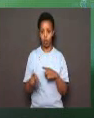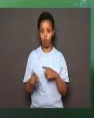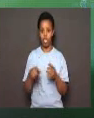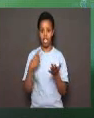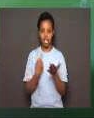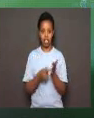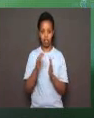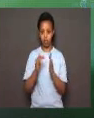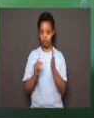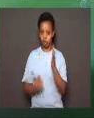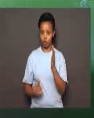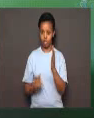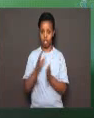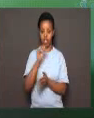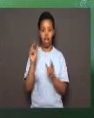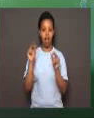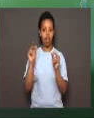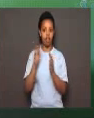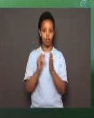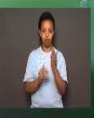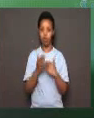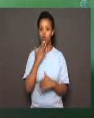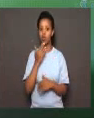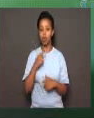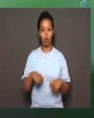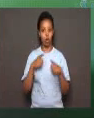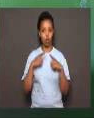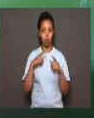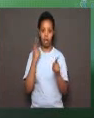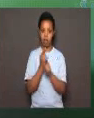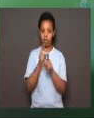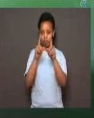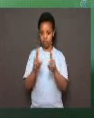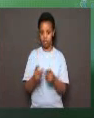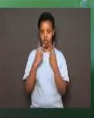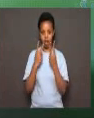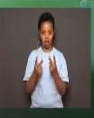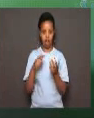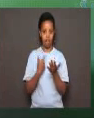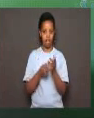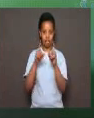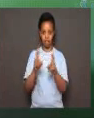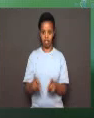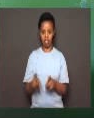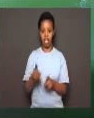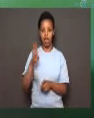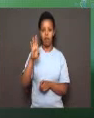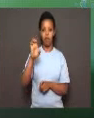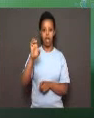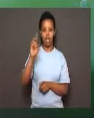of reducing and non-reducing sugars. This test is called